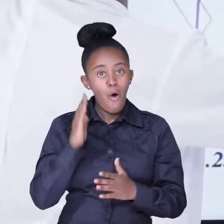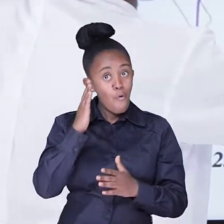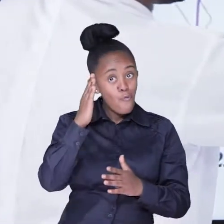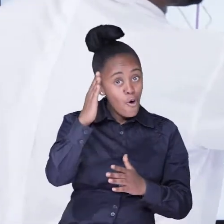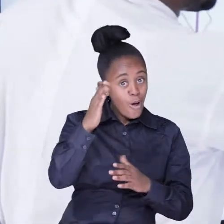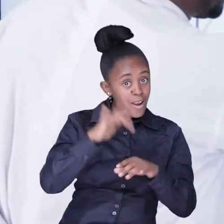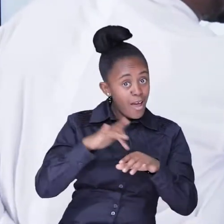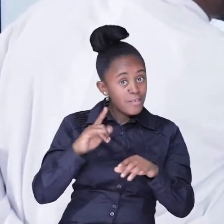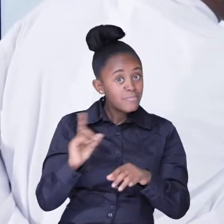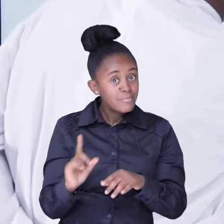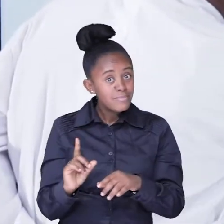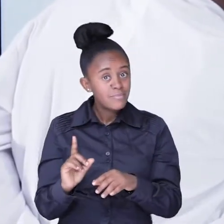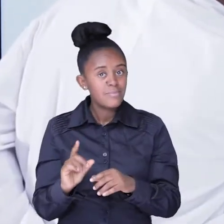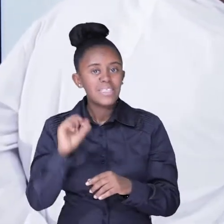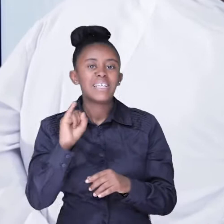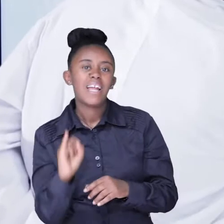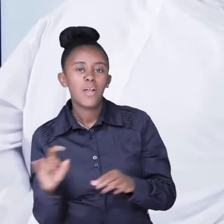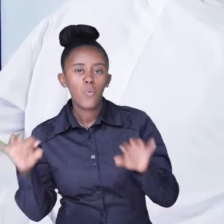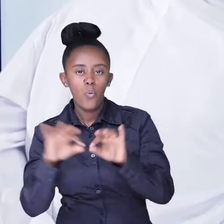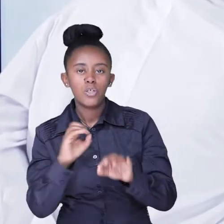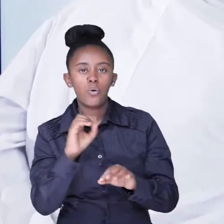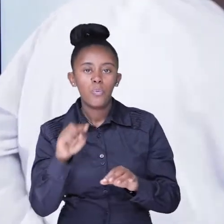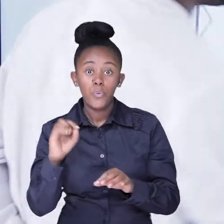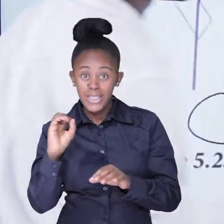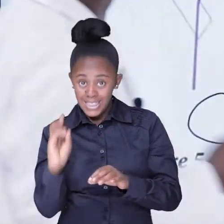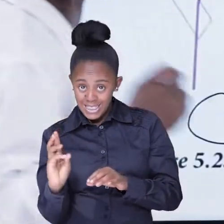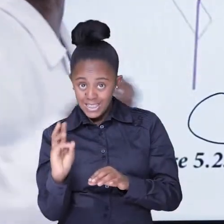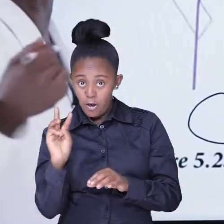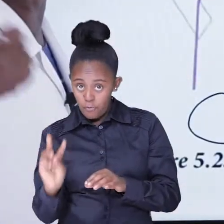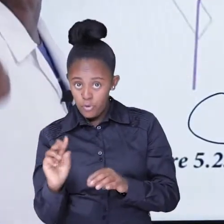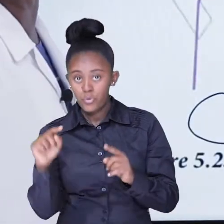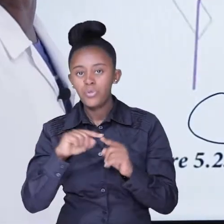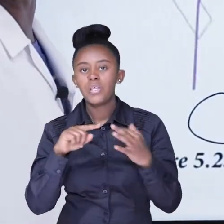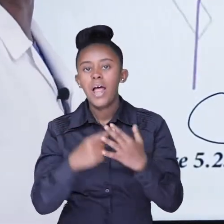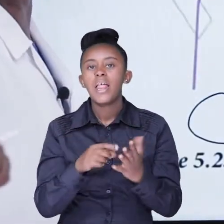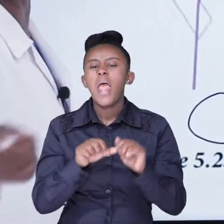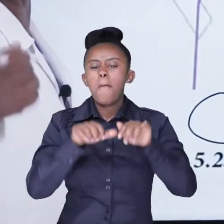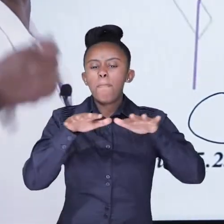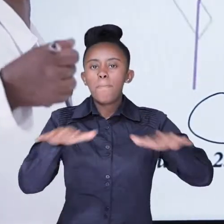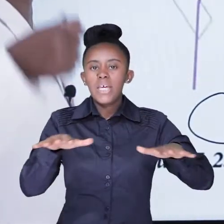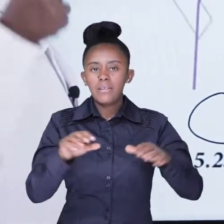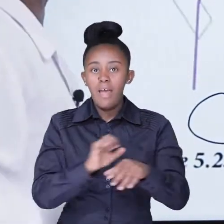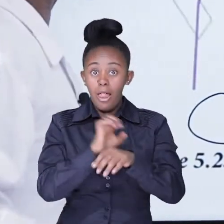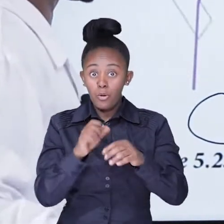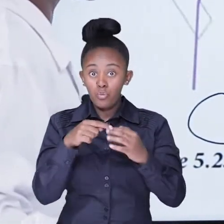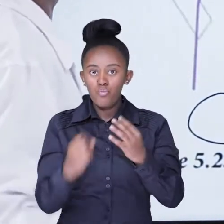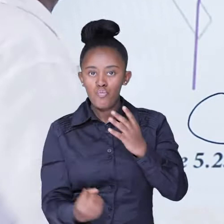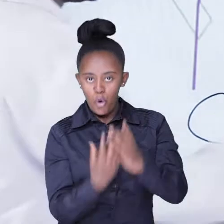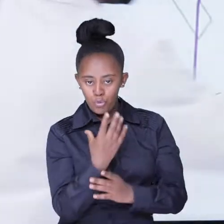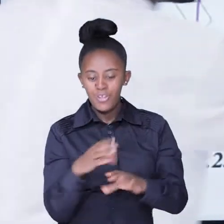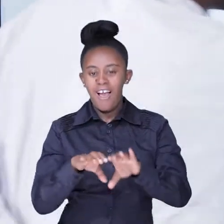there is a silicon atom requires 0.6 volt to start to emit electron, that is to produce a